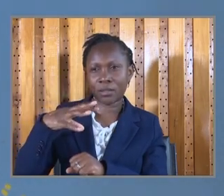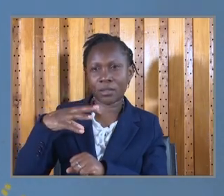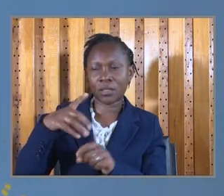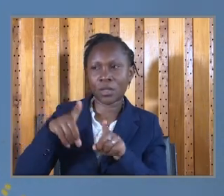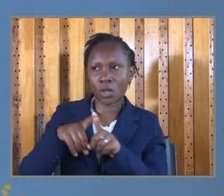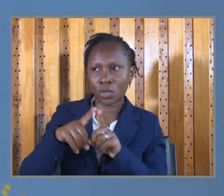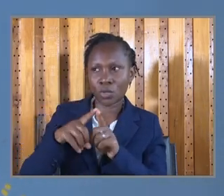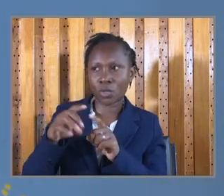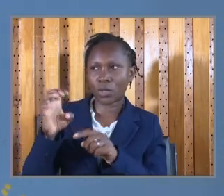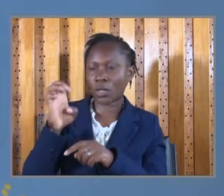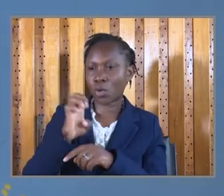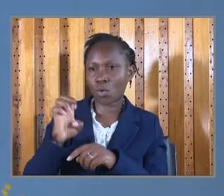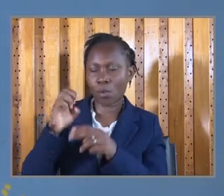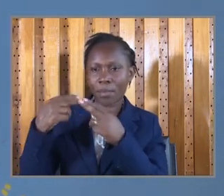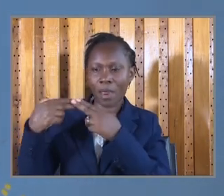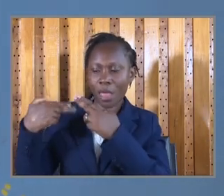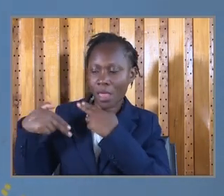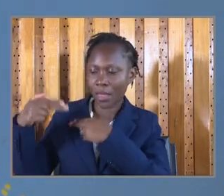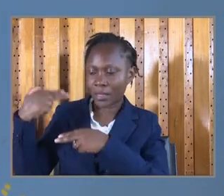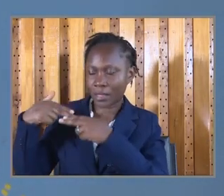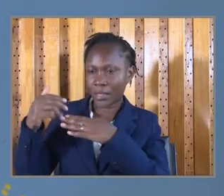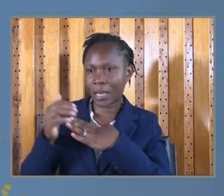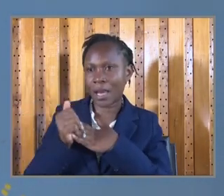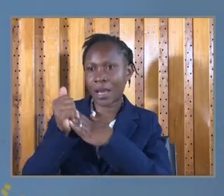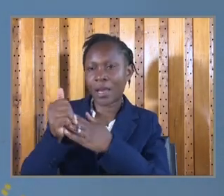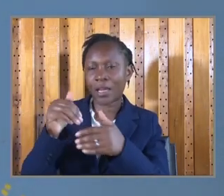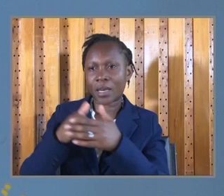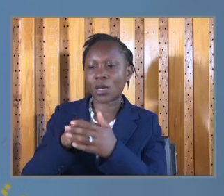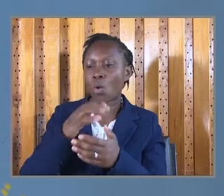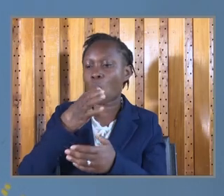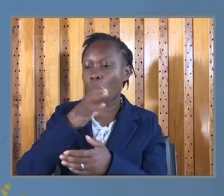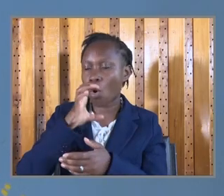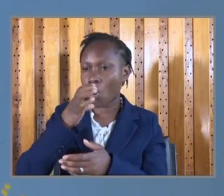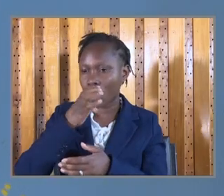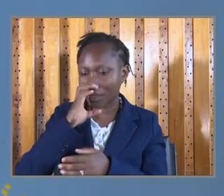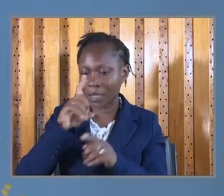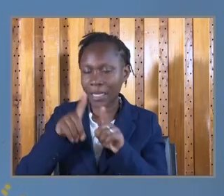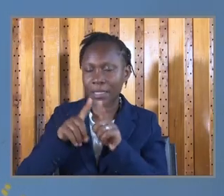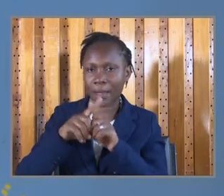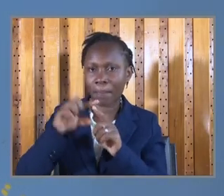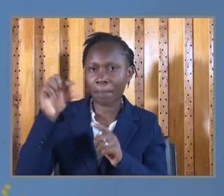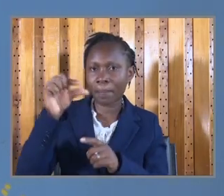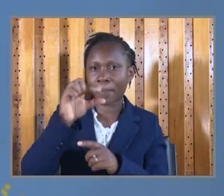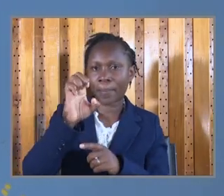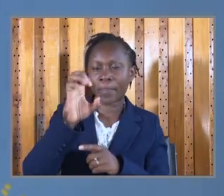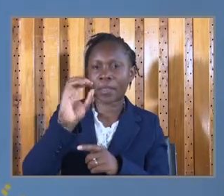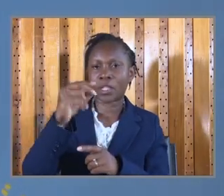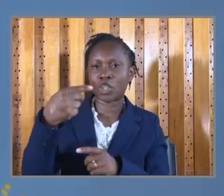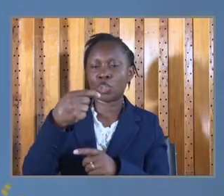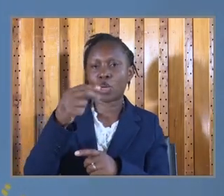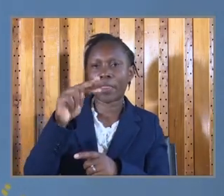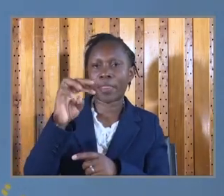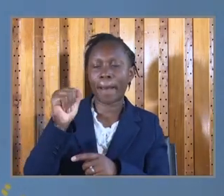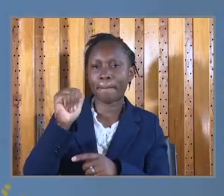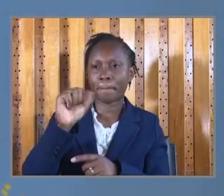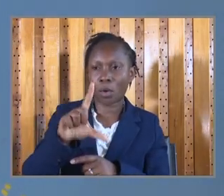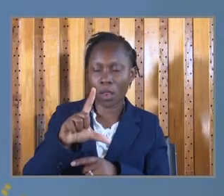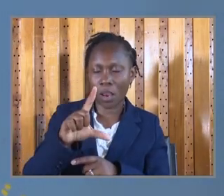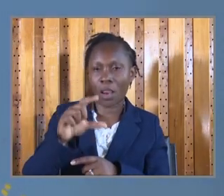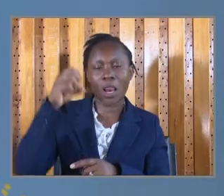is also leading in geothermal and hydropower technologies, for which there is truly great potential here in Africa.